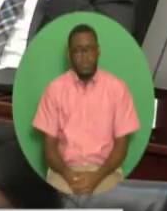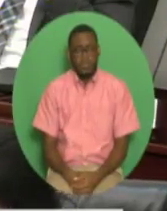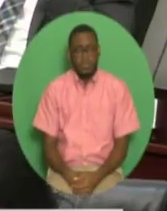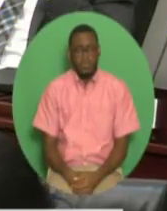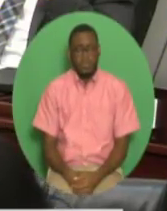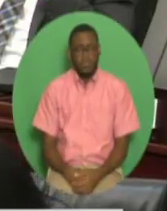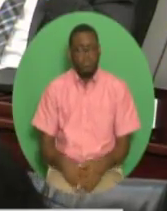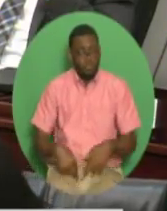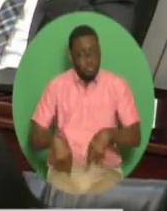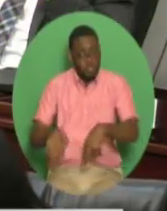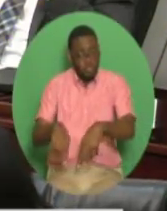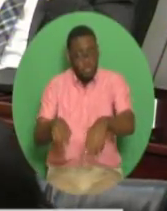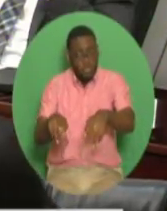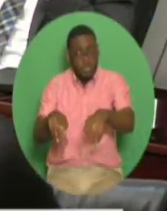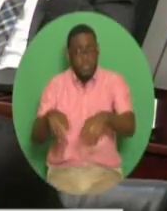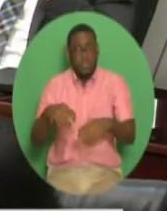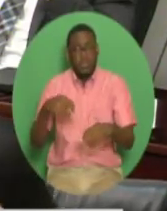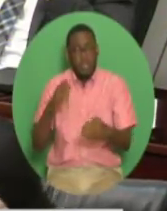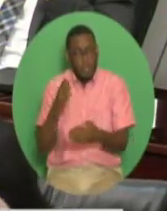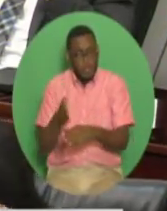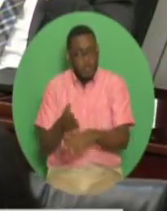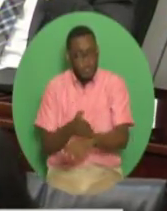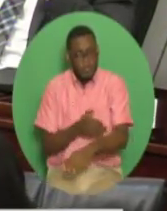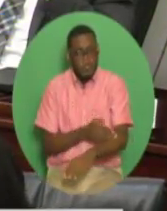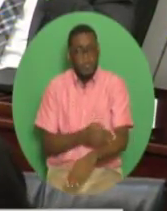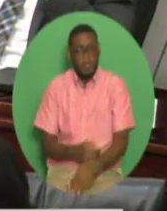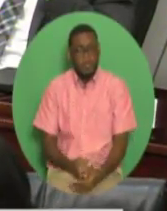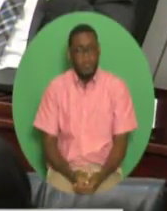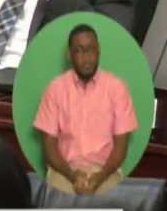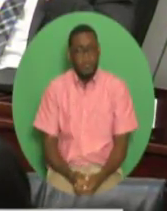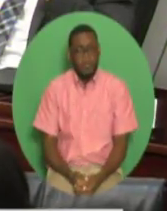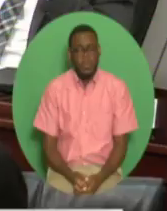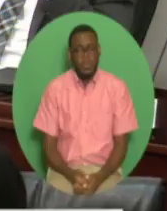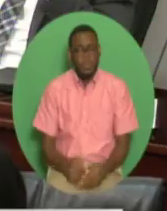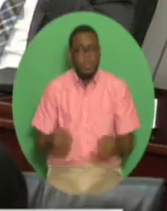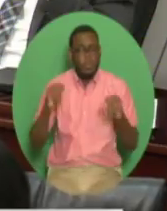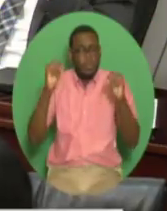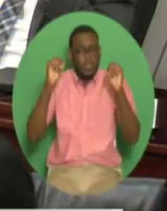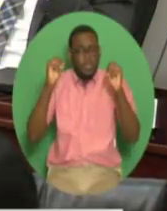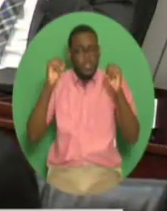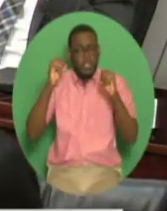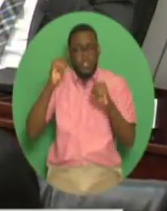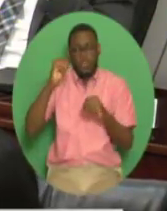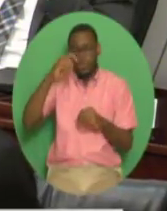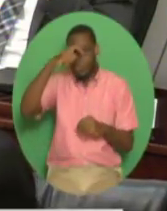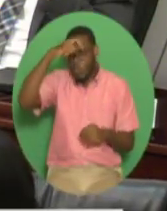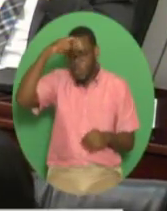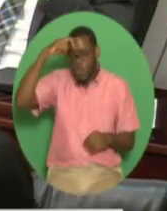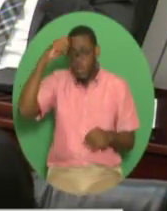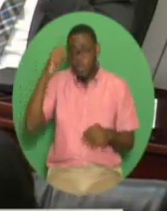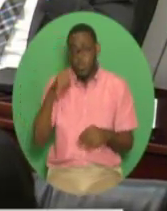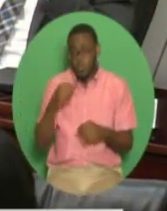drainage. And recently, the Minister of Works accompanied us